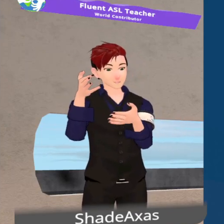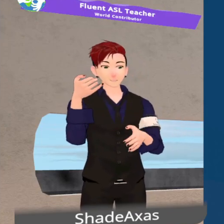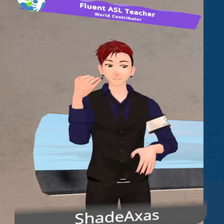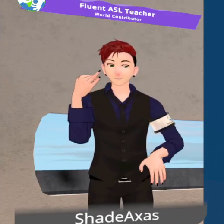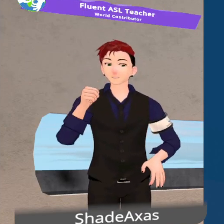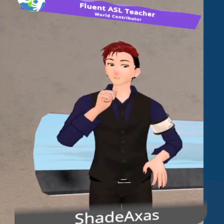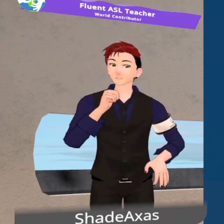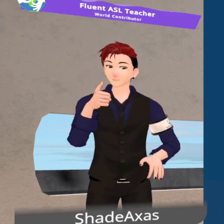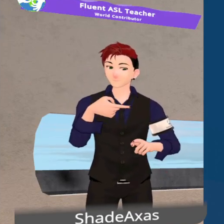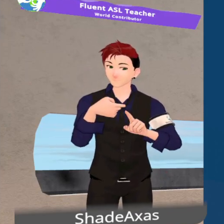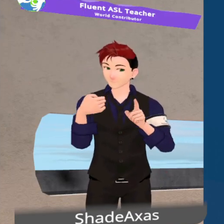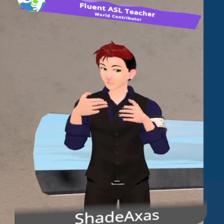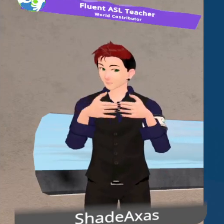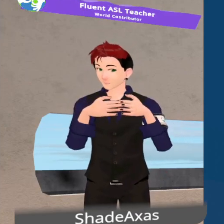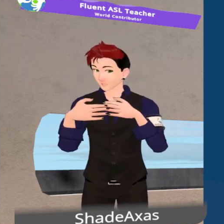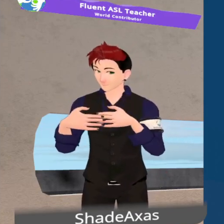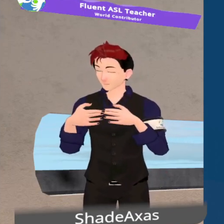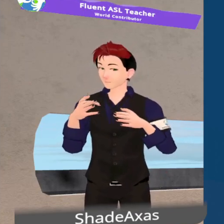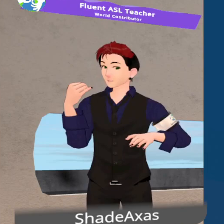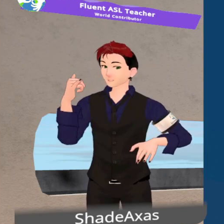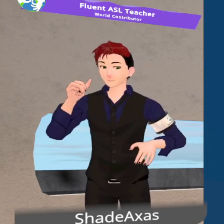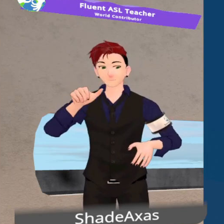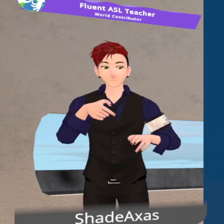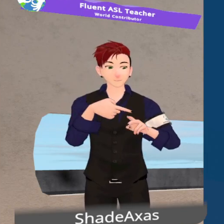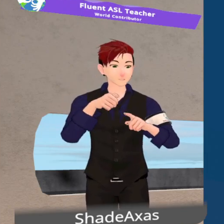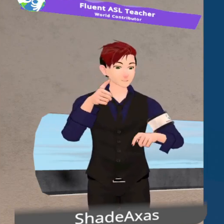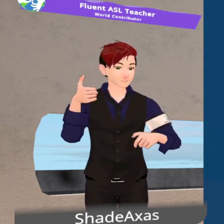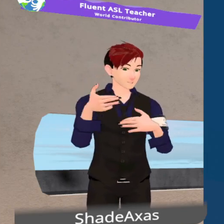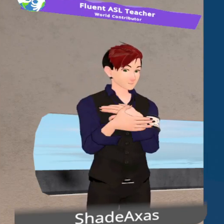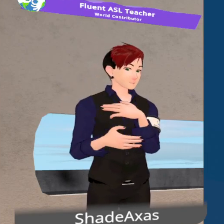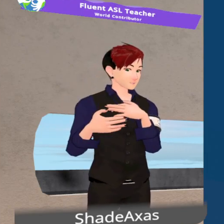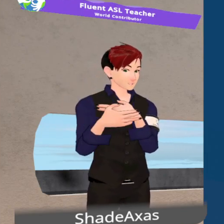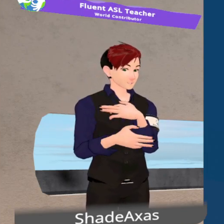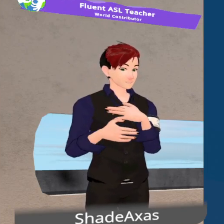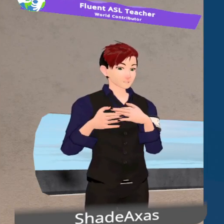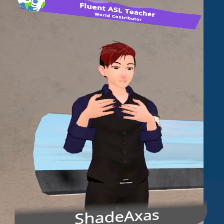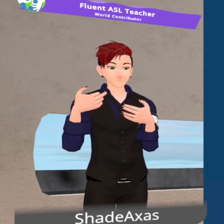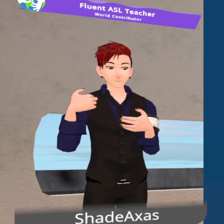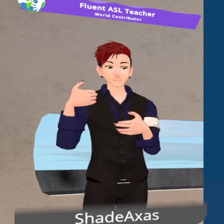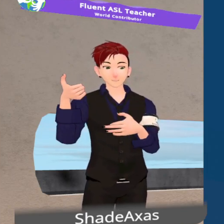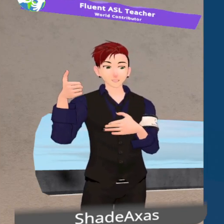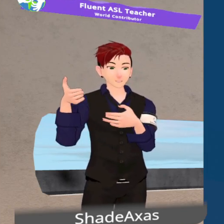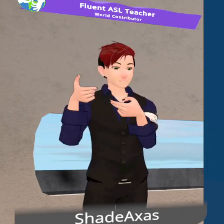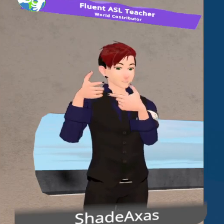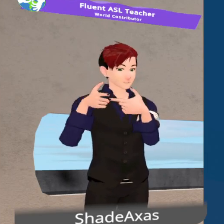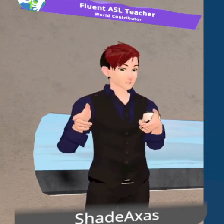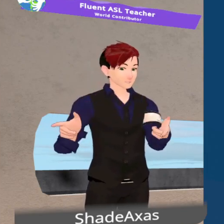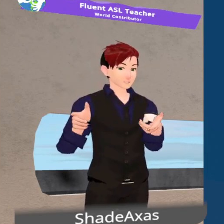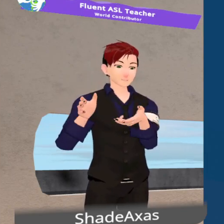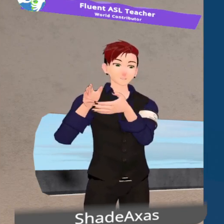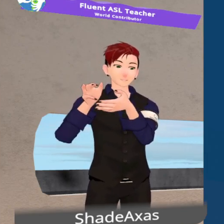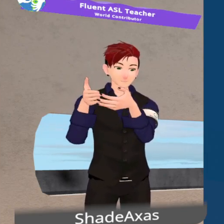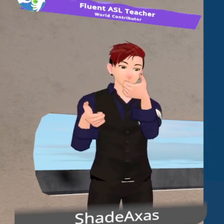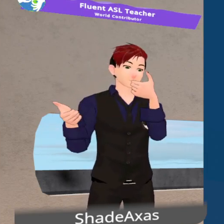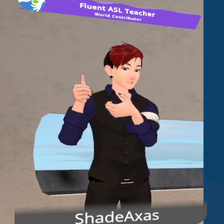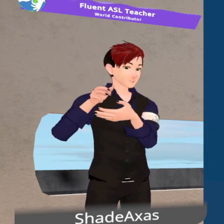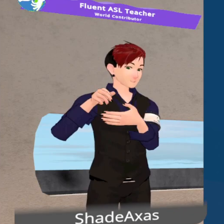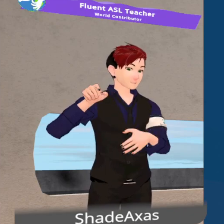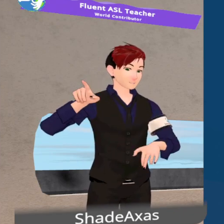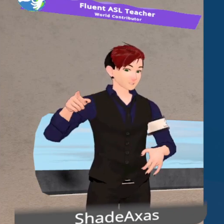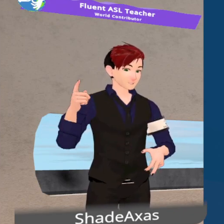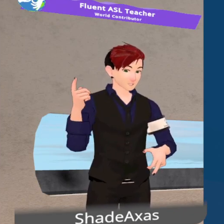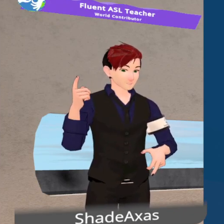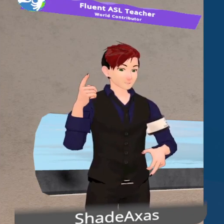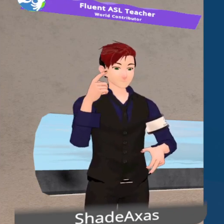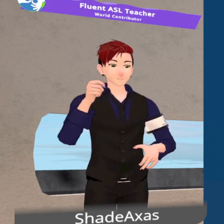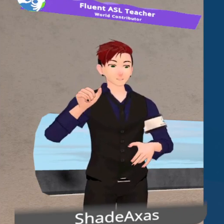highly suggest, if you are not from America, if you are from another country that has their own sign language,